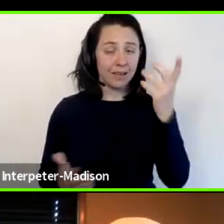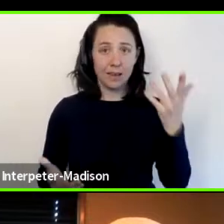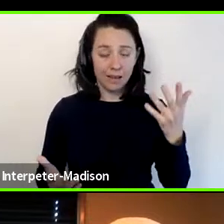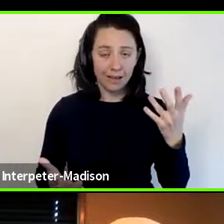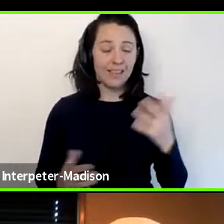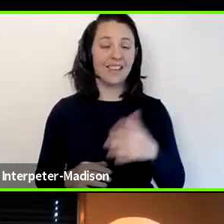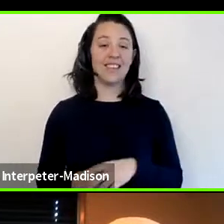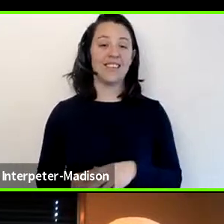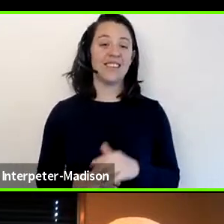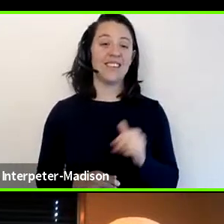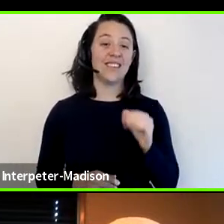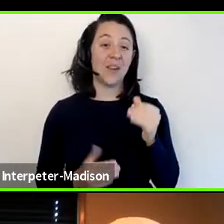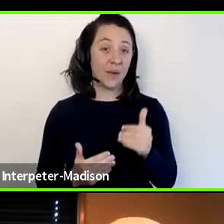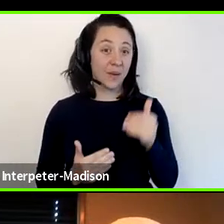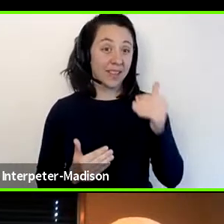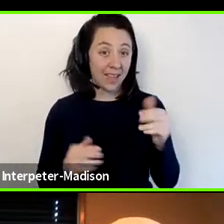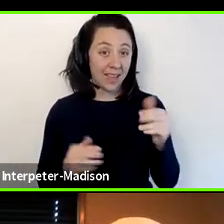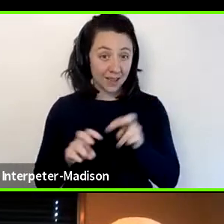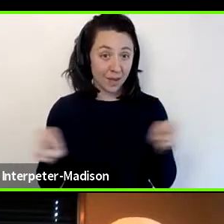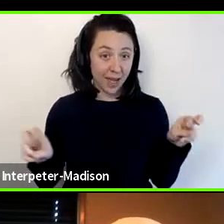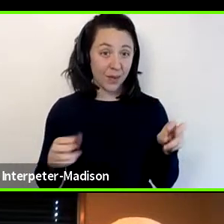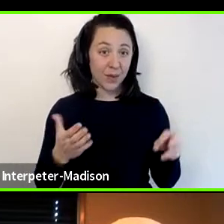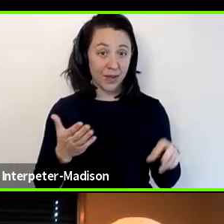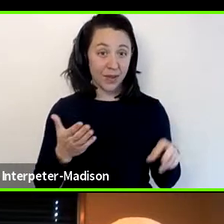Next panel member, please.